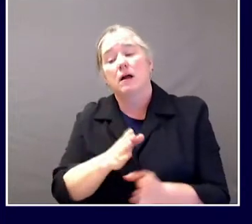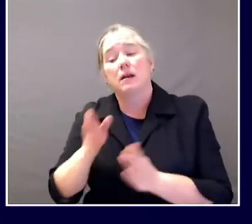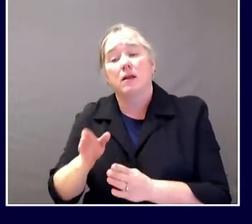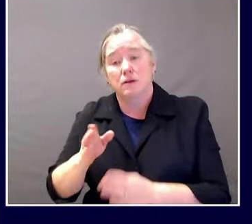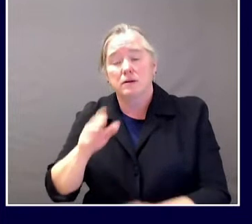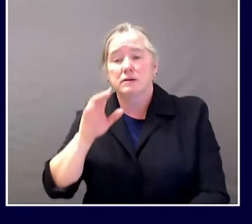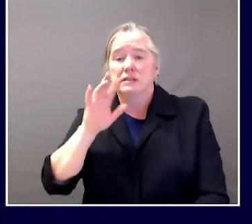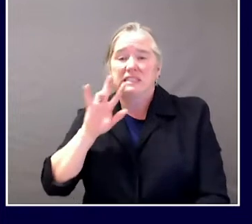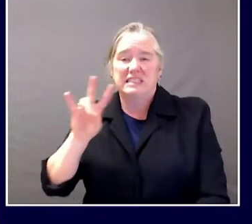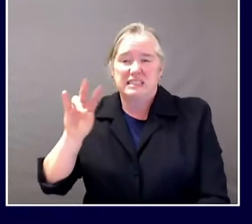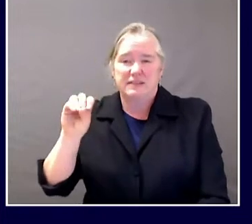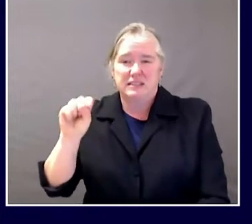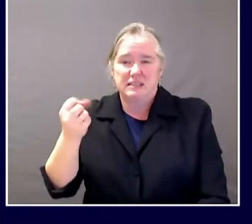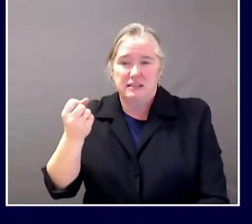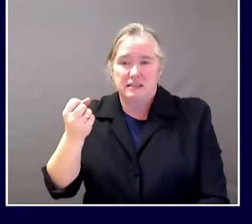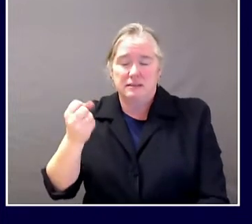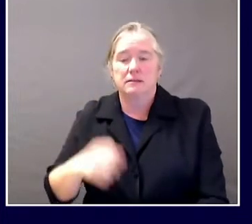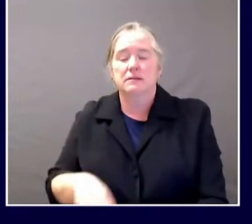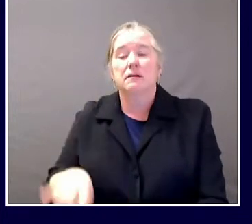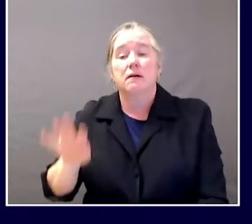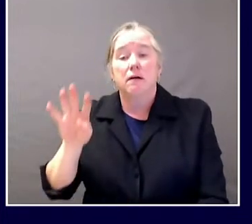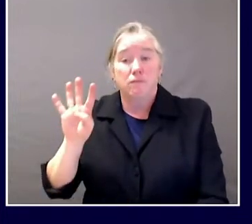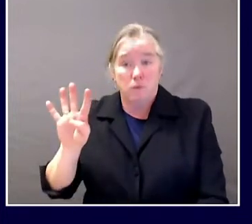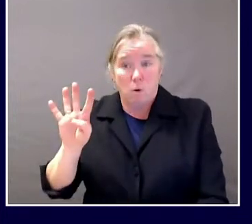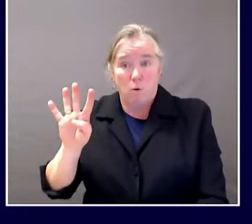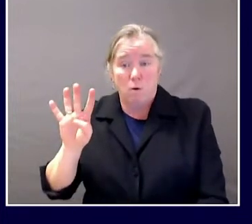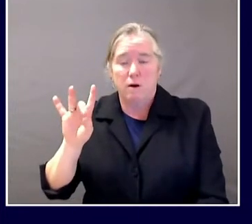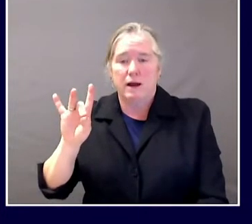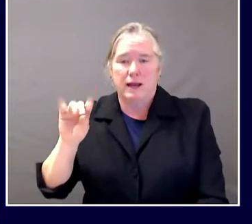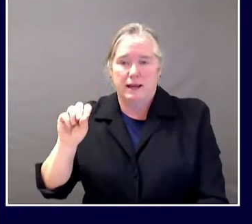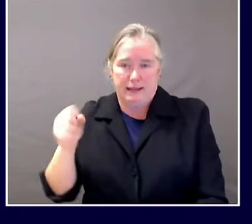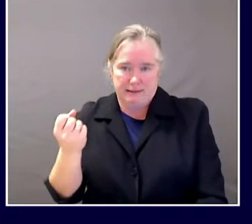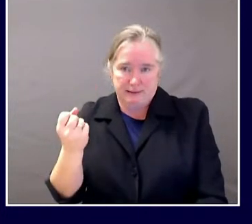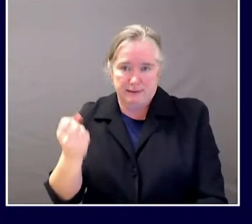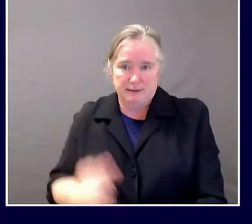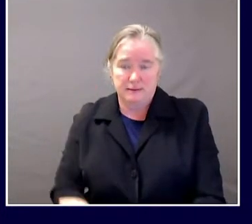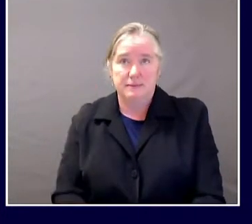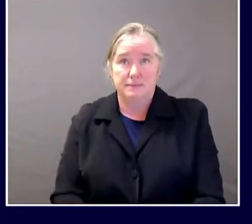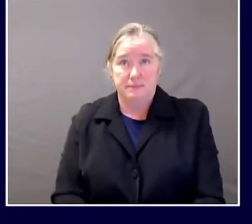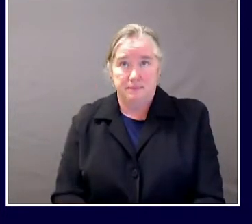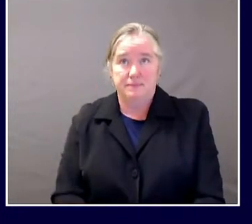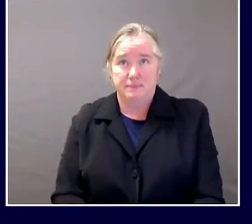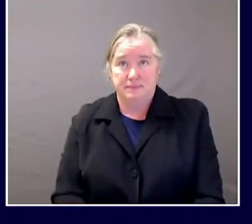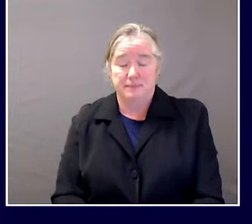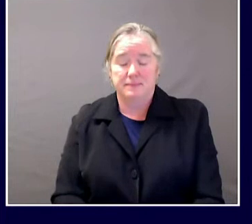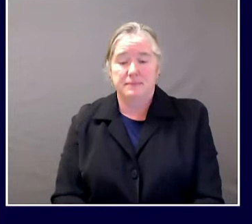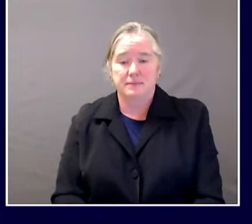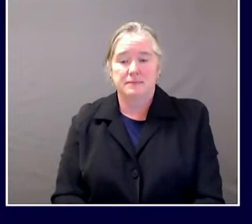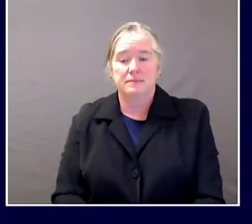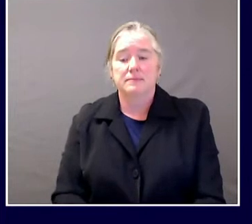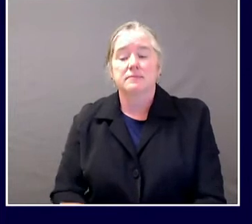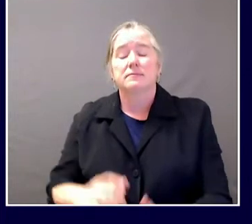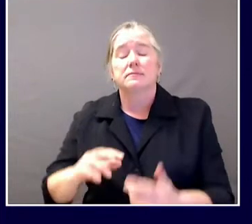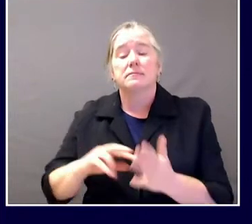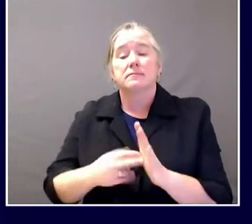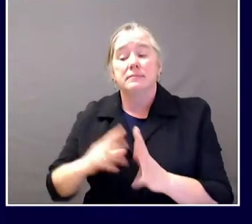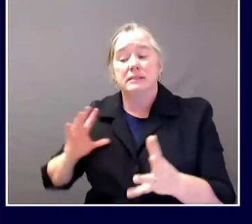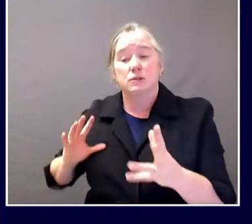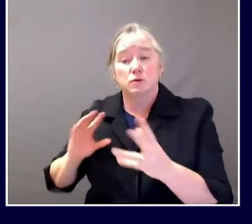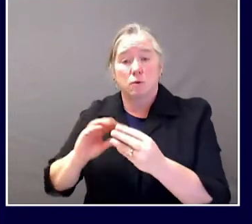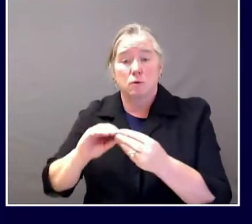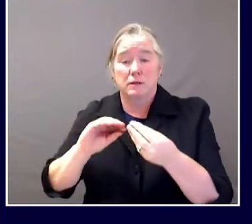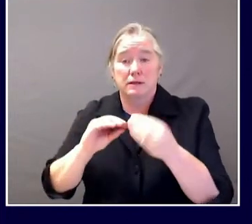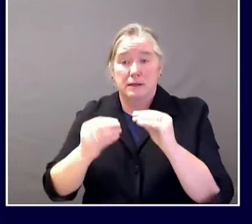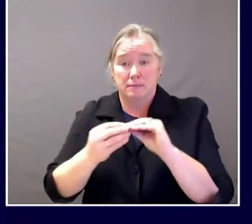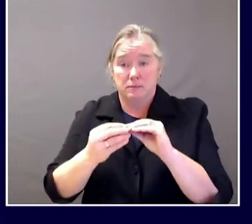70s, and 4 were people who were in their 80s. These deaths bring our total number of deaths